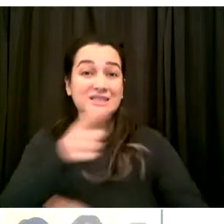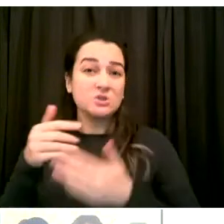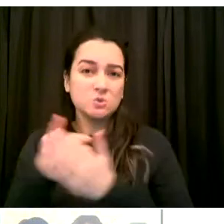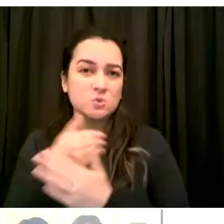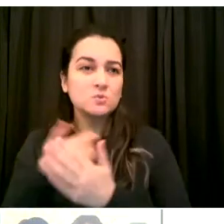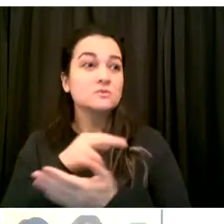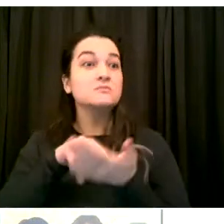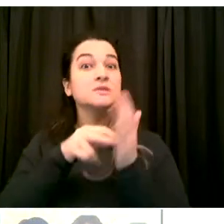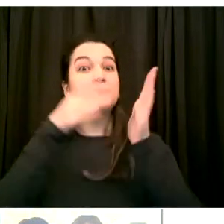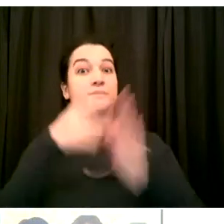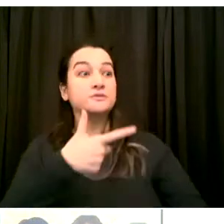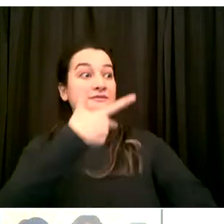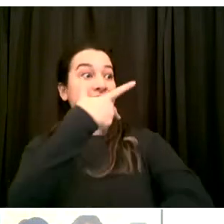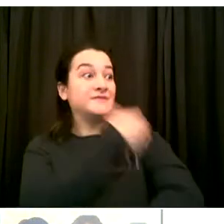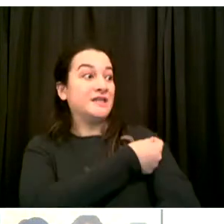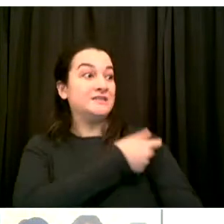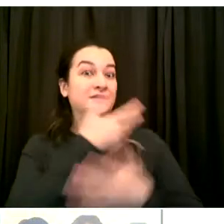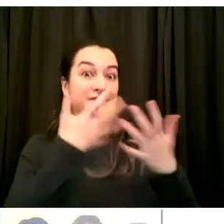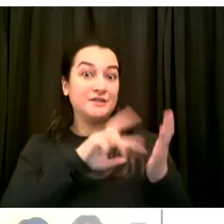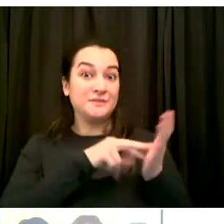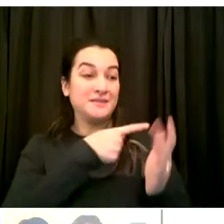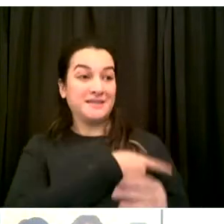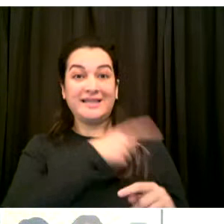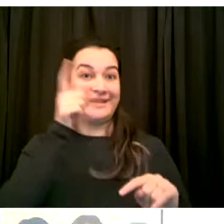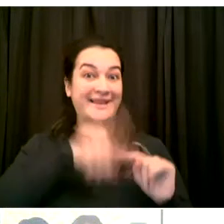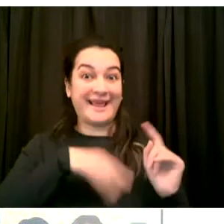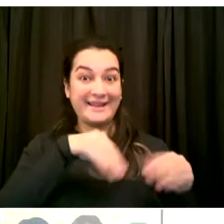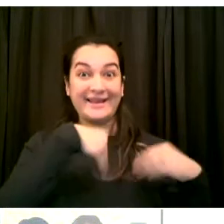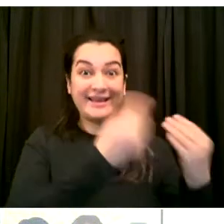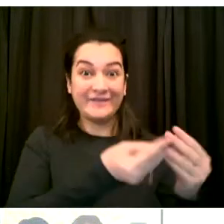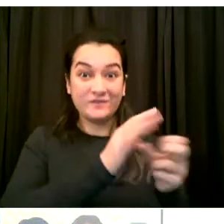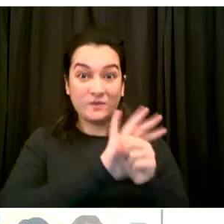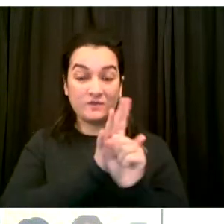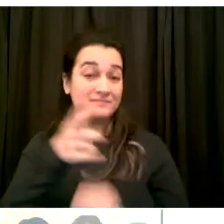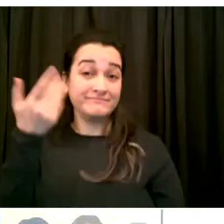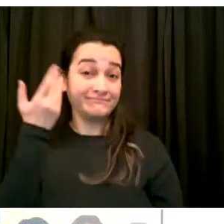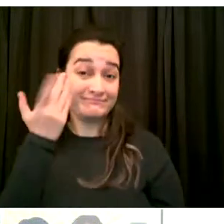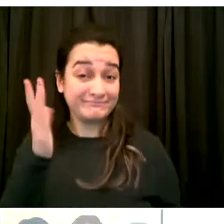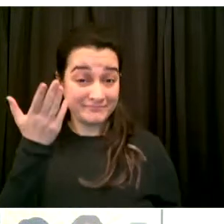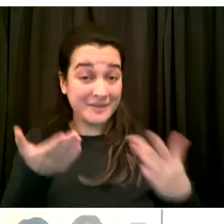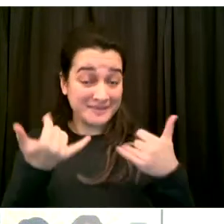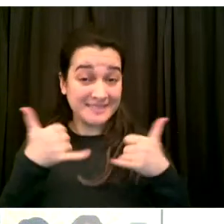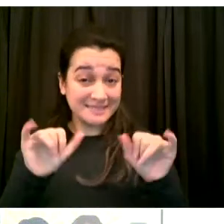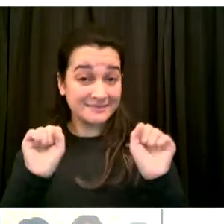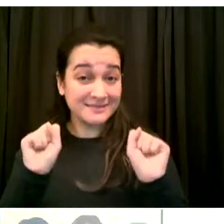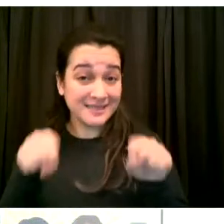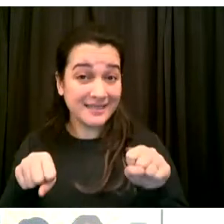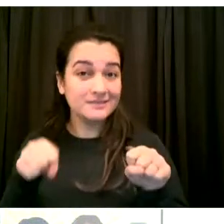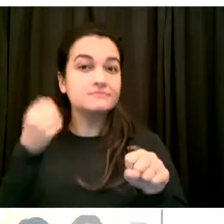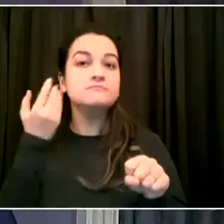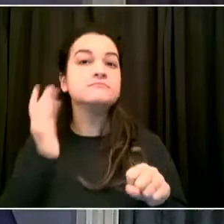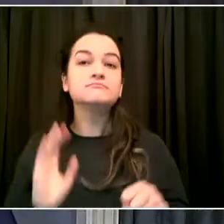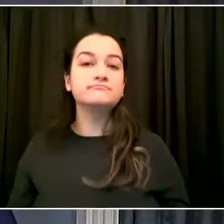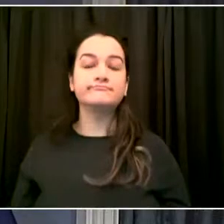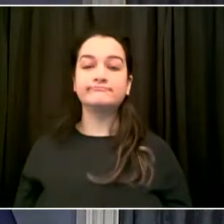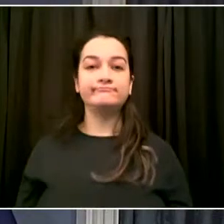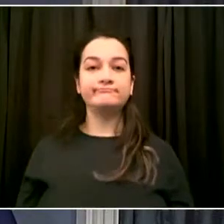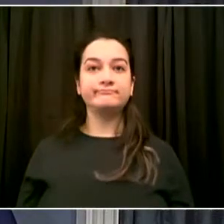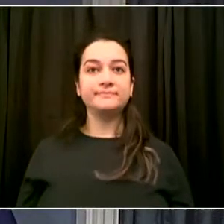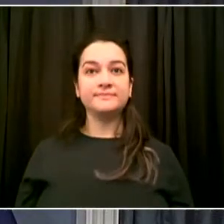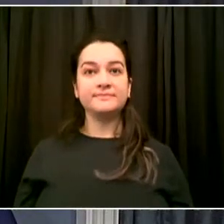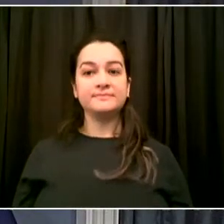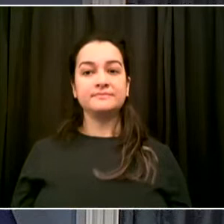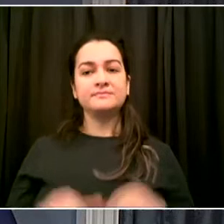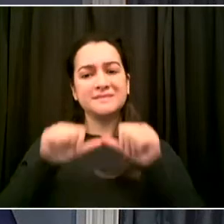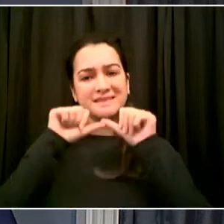remain important for us to keep wearing masks in the coming weeks and likely in the coming months as well. Hey, one more thing I want to note to everyone.